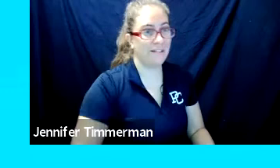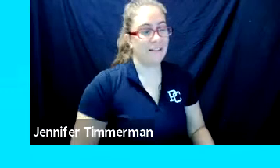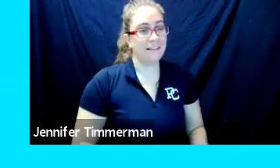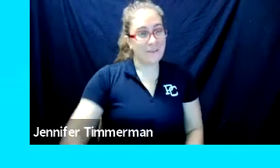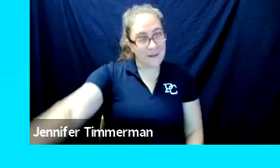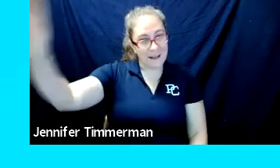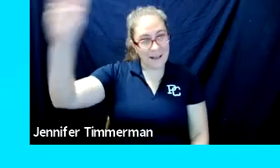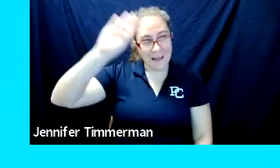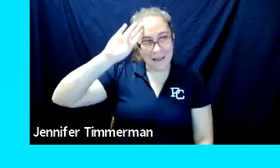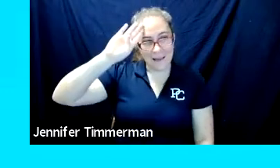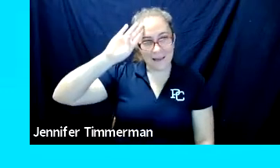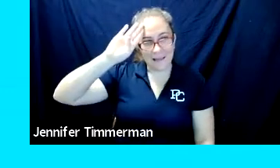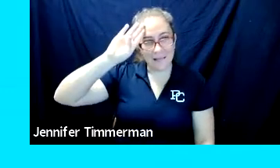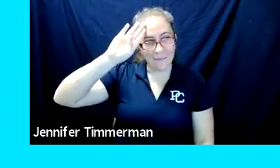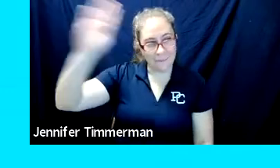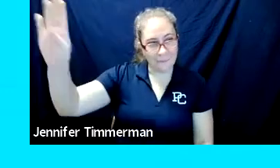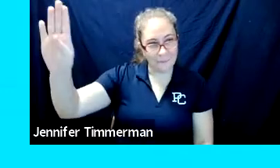off.